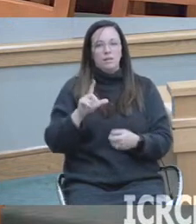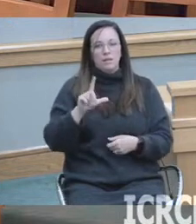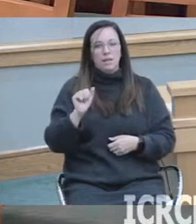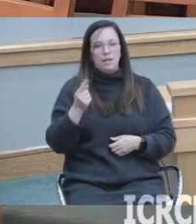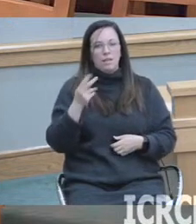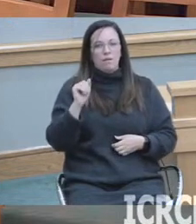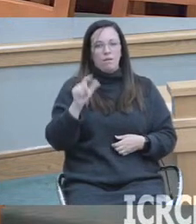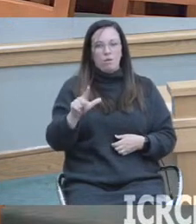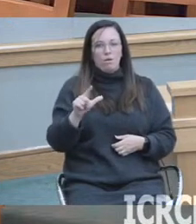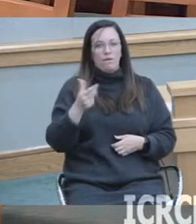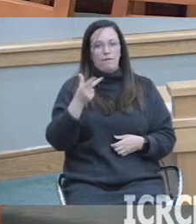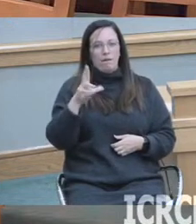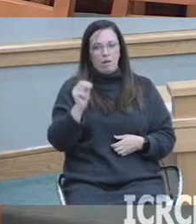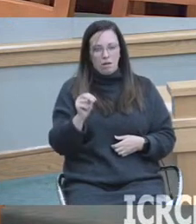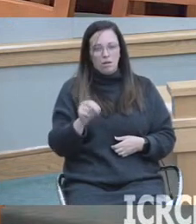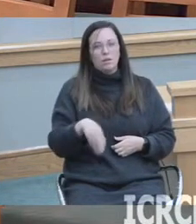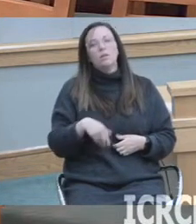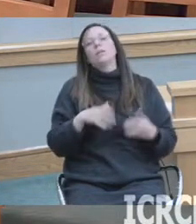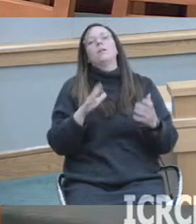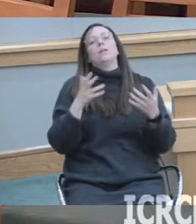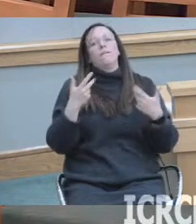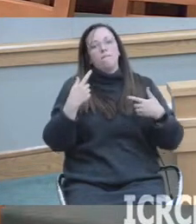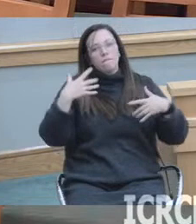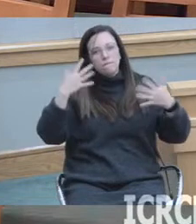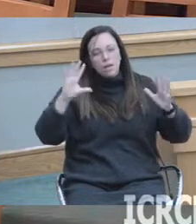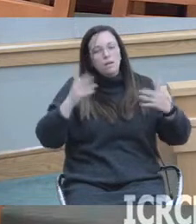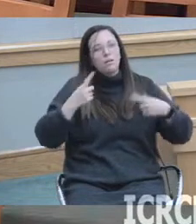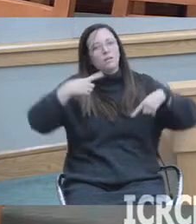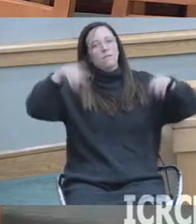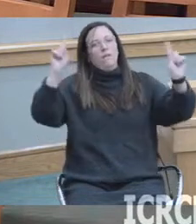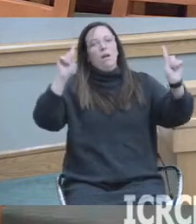into custody with the aid of a police canine there at the scene.